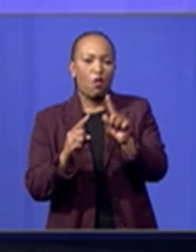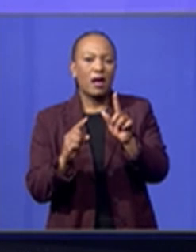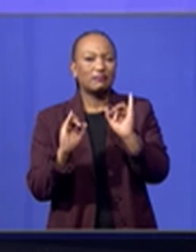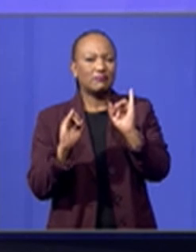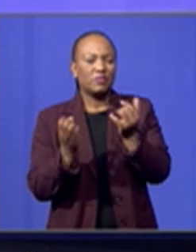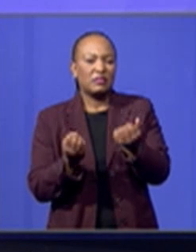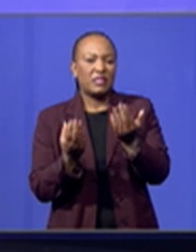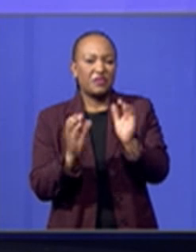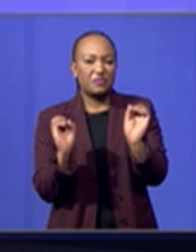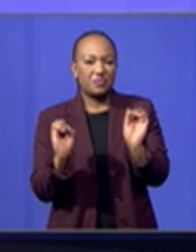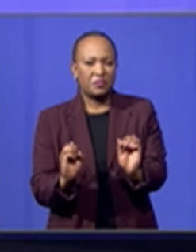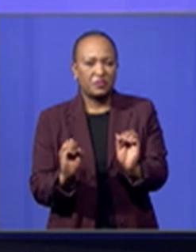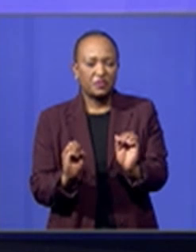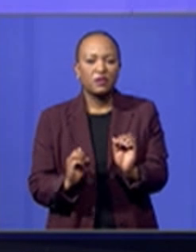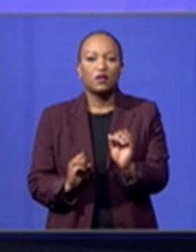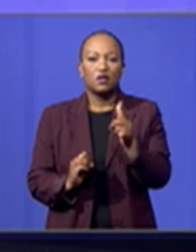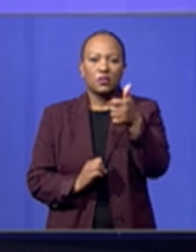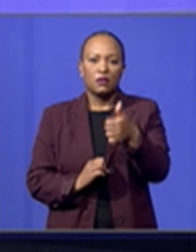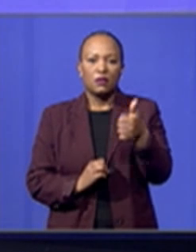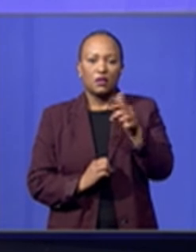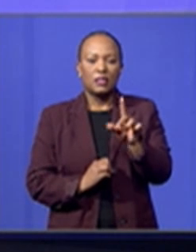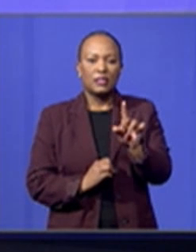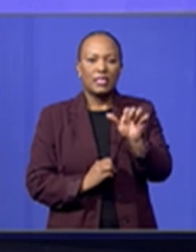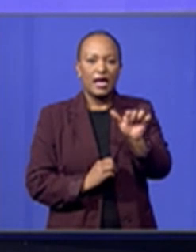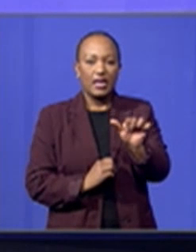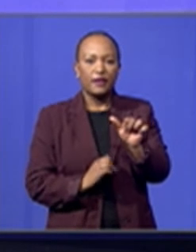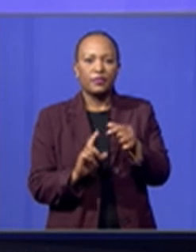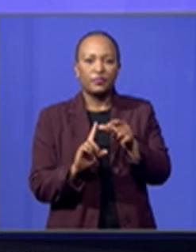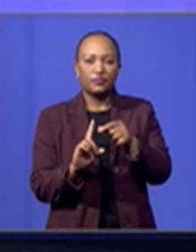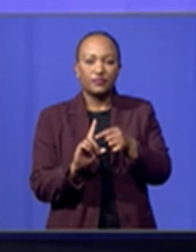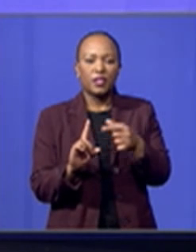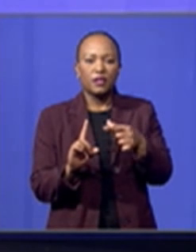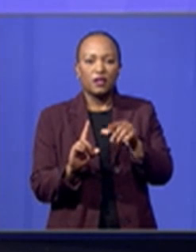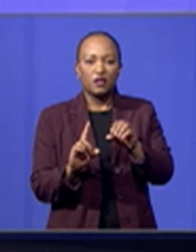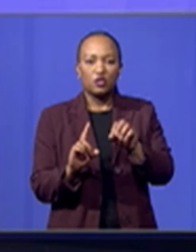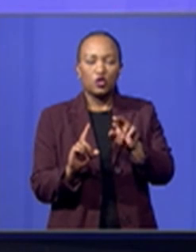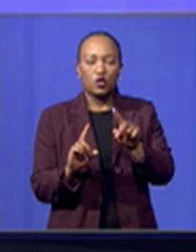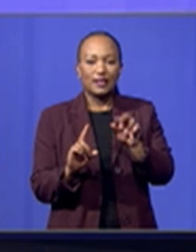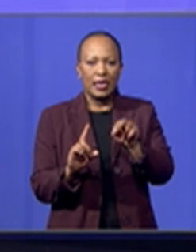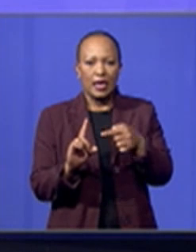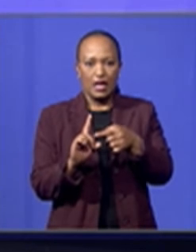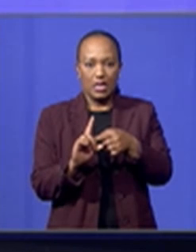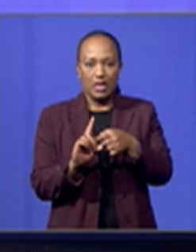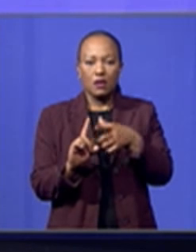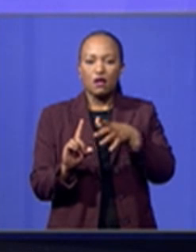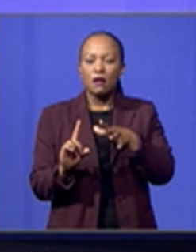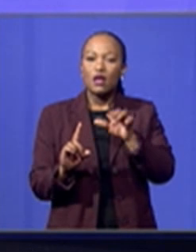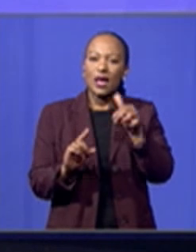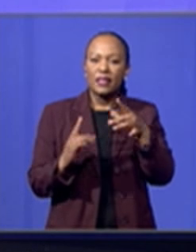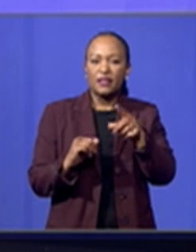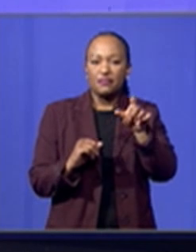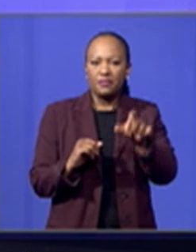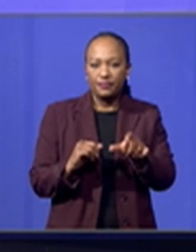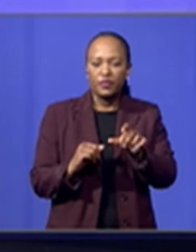ditiro. Moeteledipele wa federale wa DA Dion Hill Lewis yo o neng a kopantswe ke monnasetilo wa federale